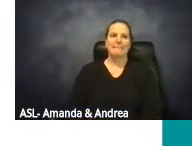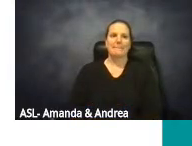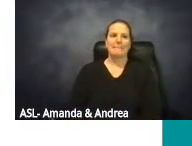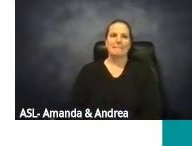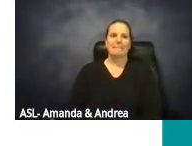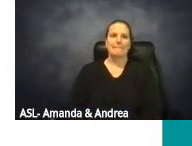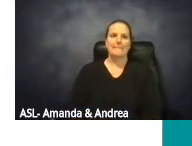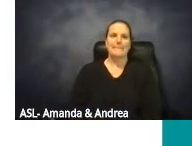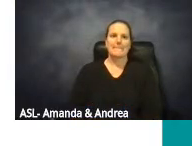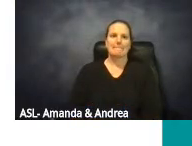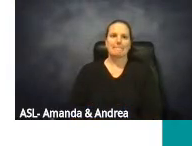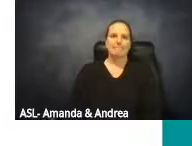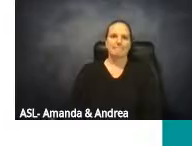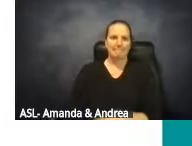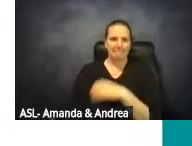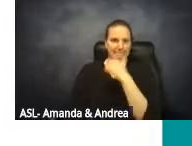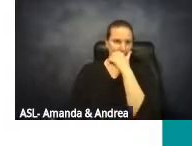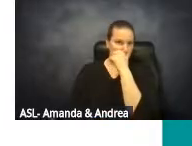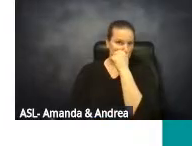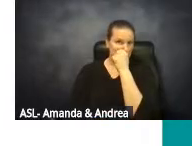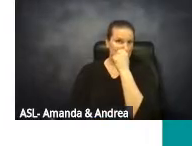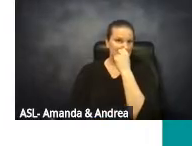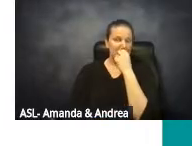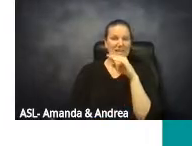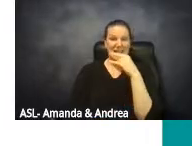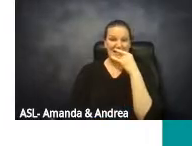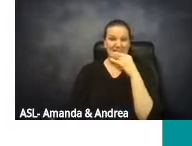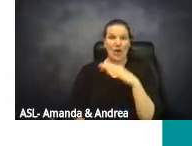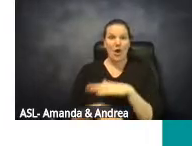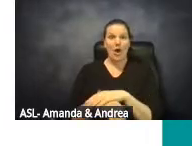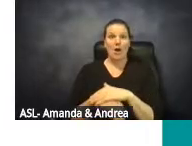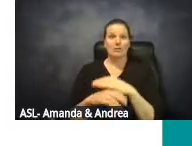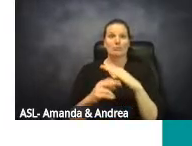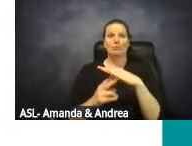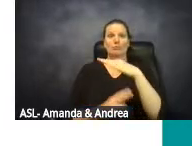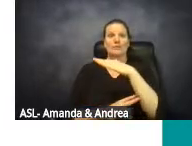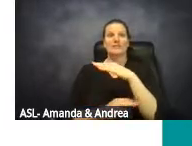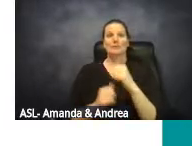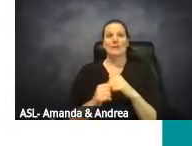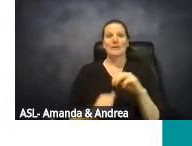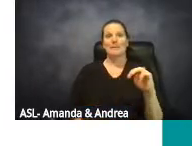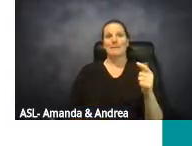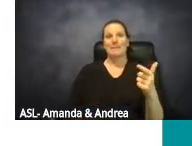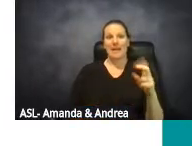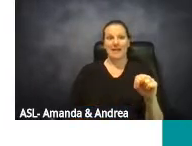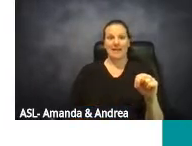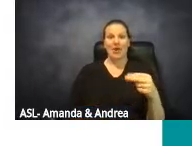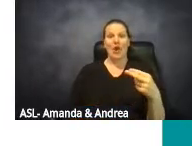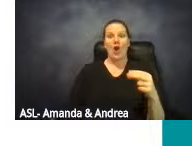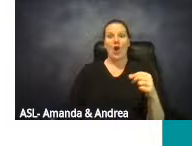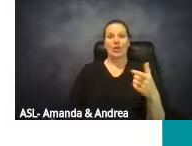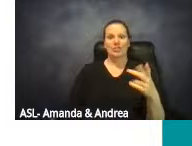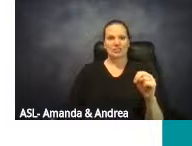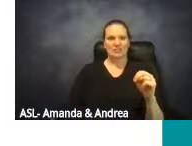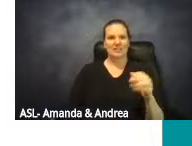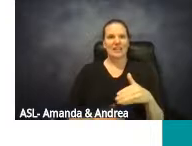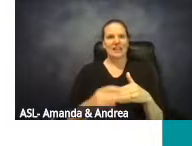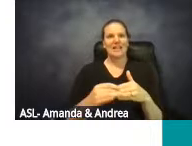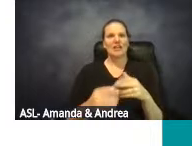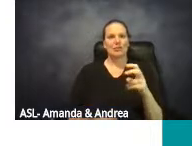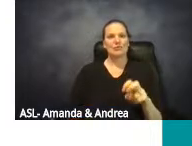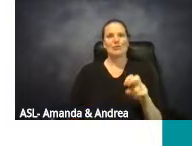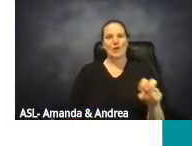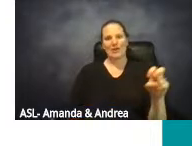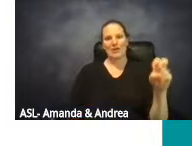And this is the kids out on the bridge with our own Megan Hodges leading the tour.